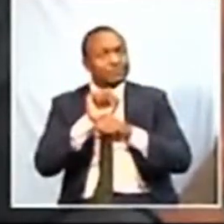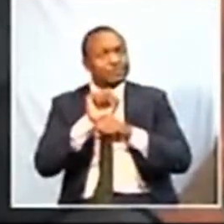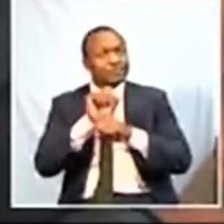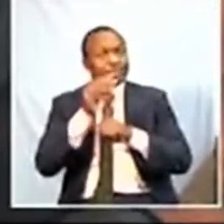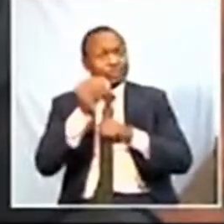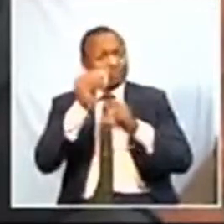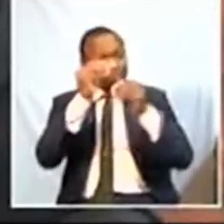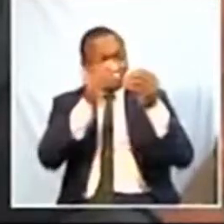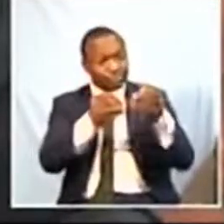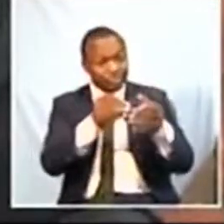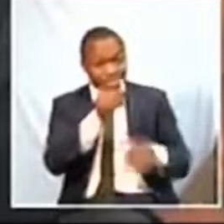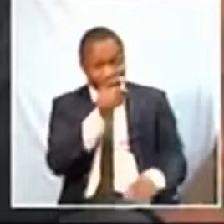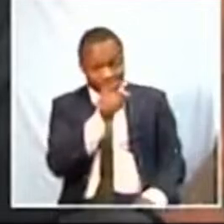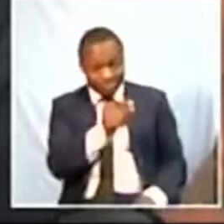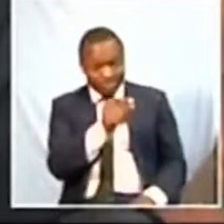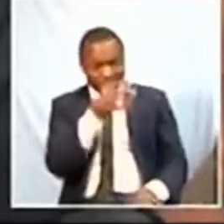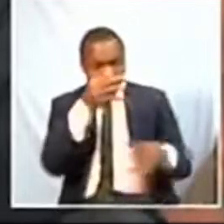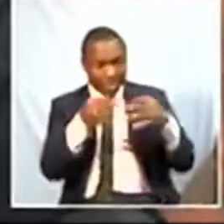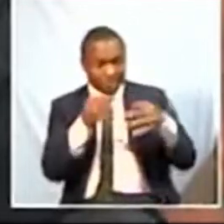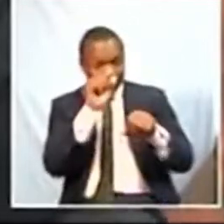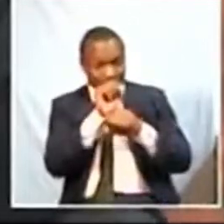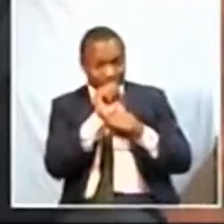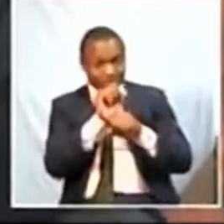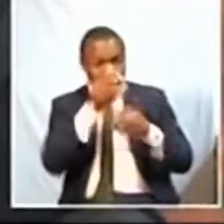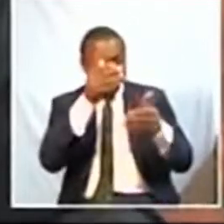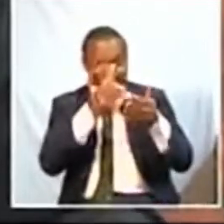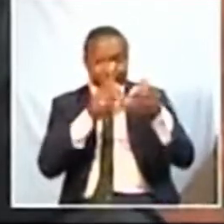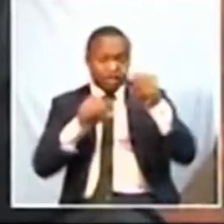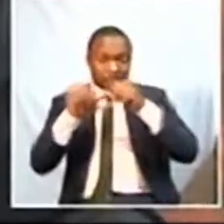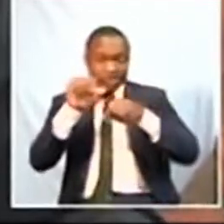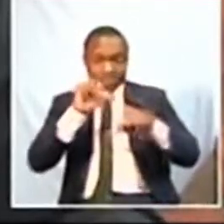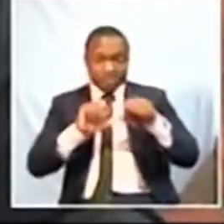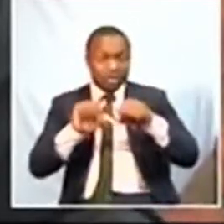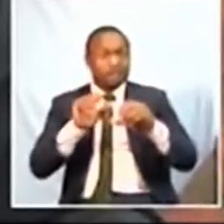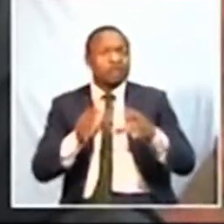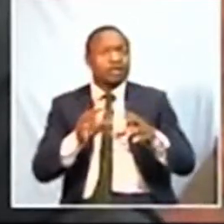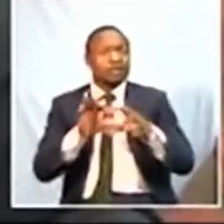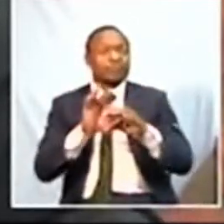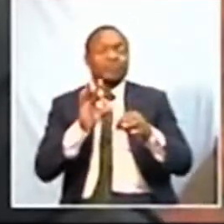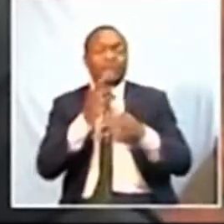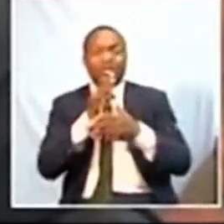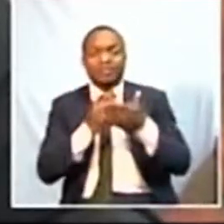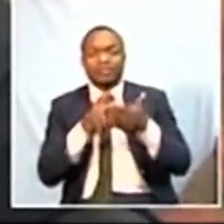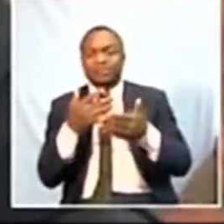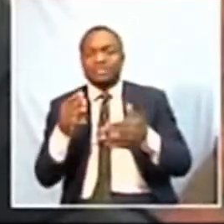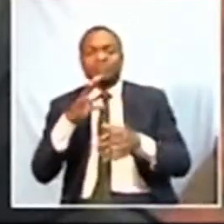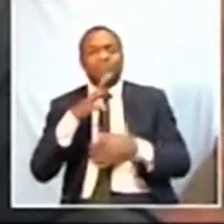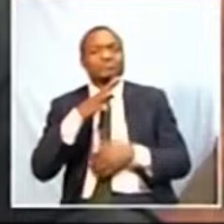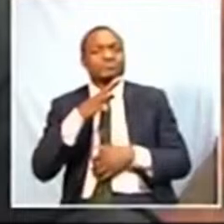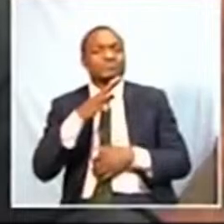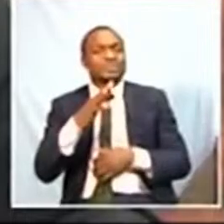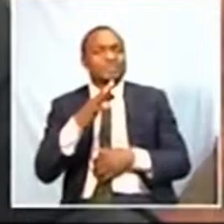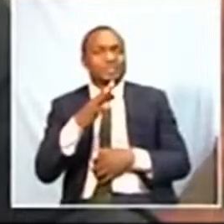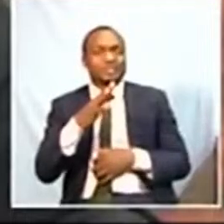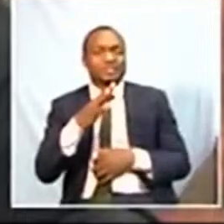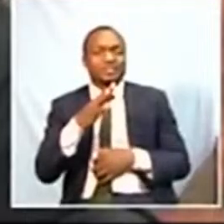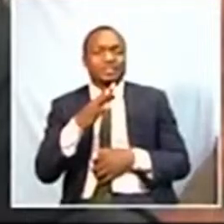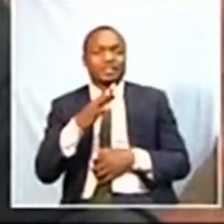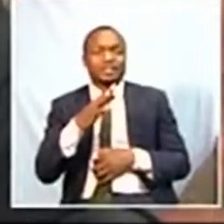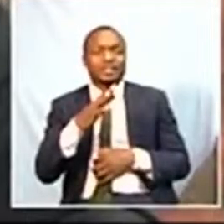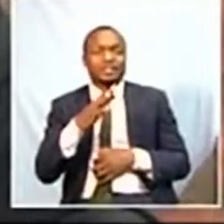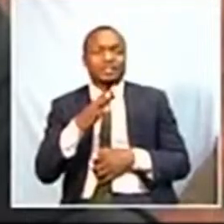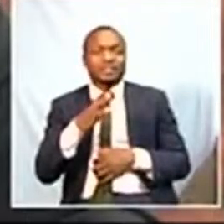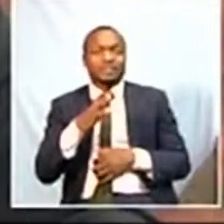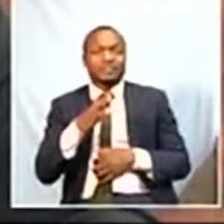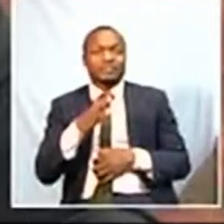been given to you. If you're going to work, these auditors, they'll find that everything is moving okay, everyone is doing the correct thing. You will never appear. There will